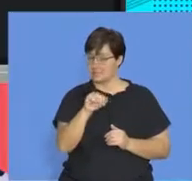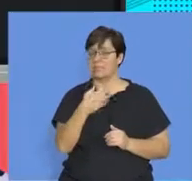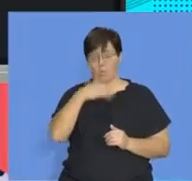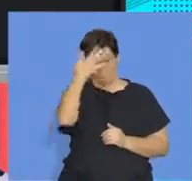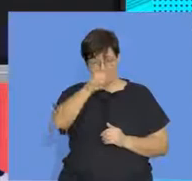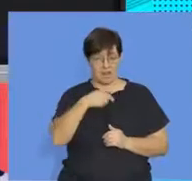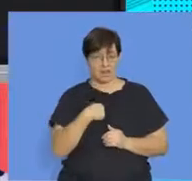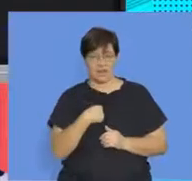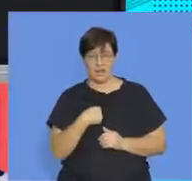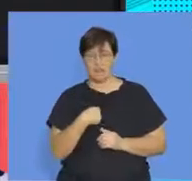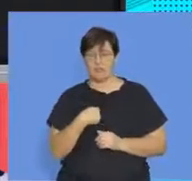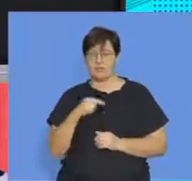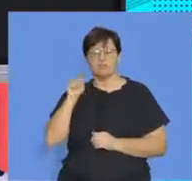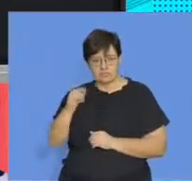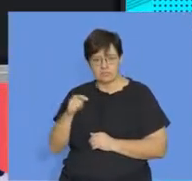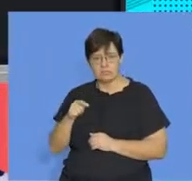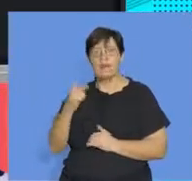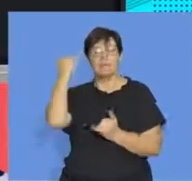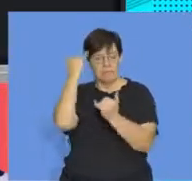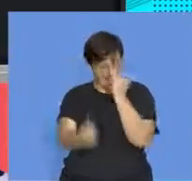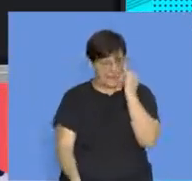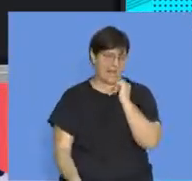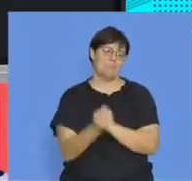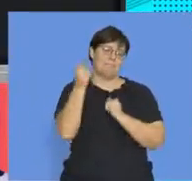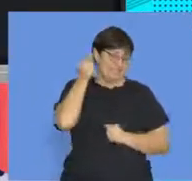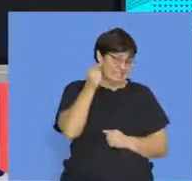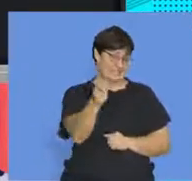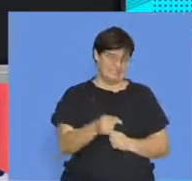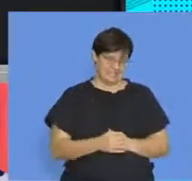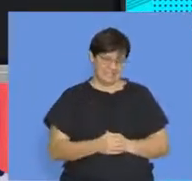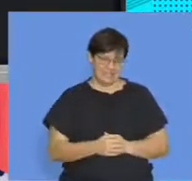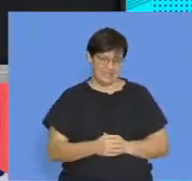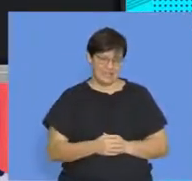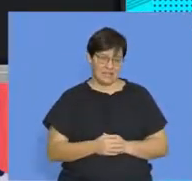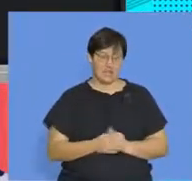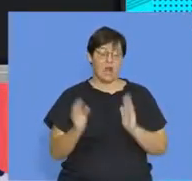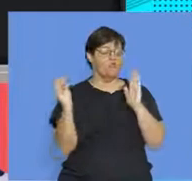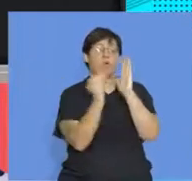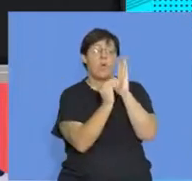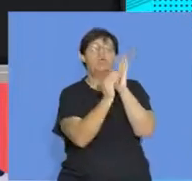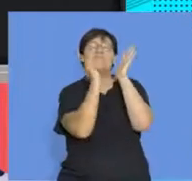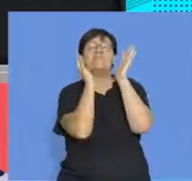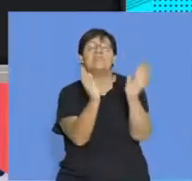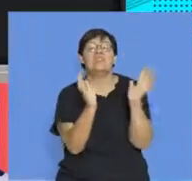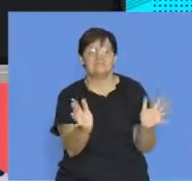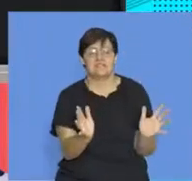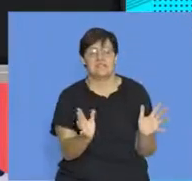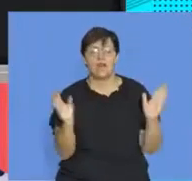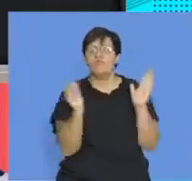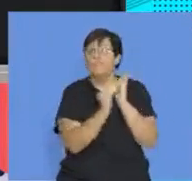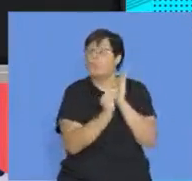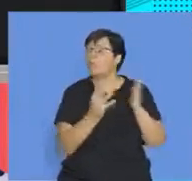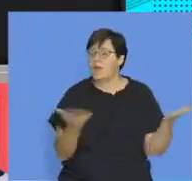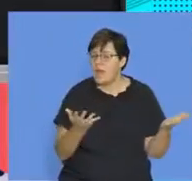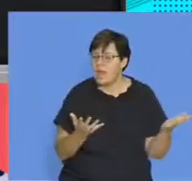Mahesh knows. This is where we make mistakes. This was recorded. Where was it